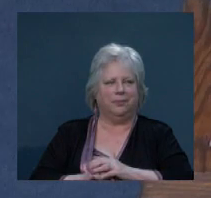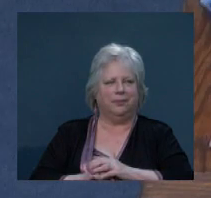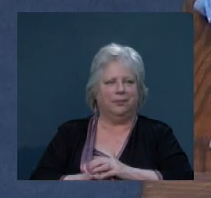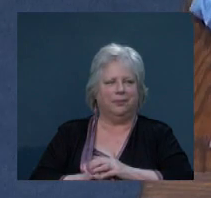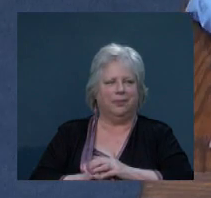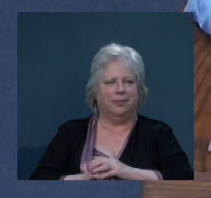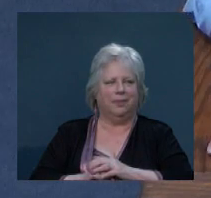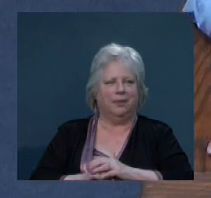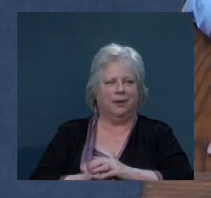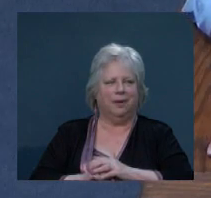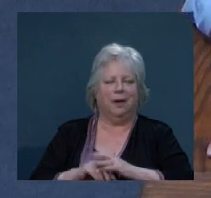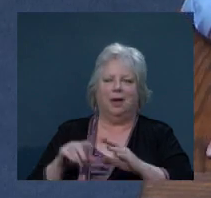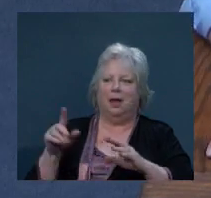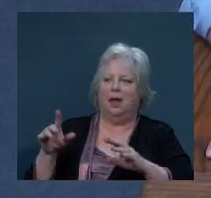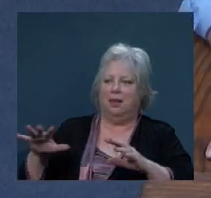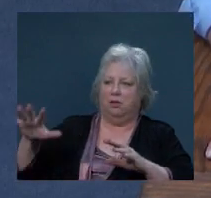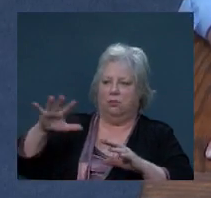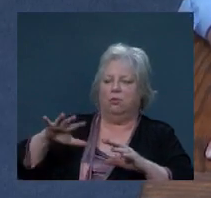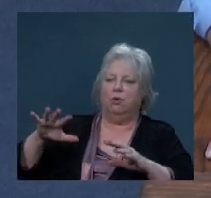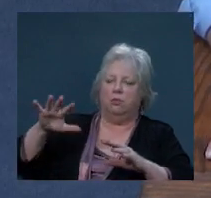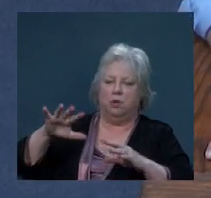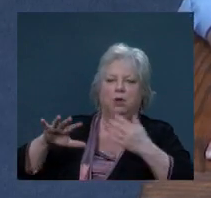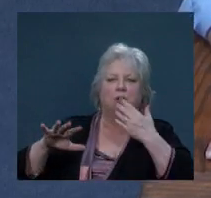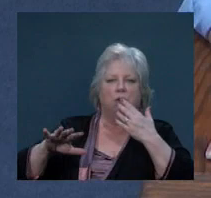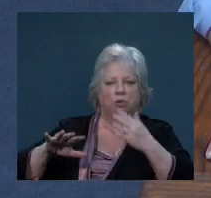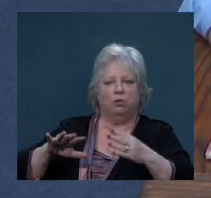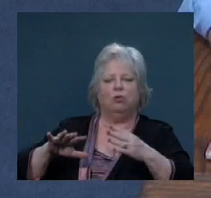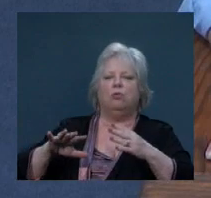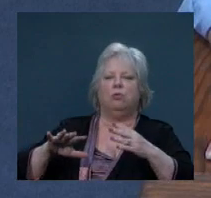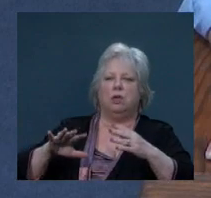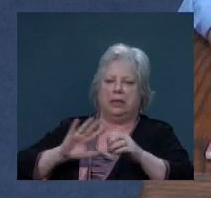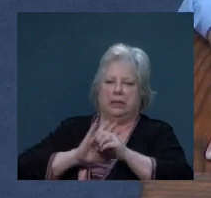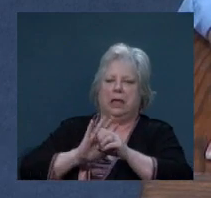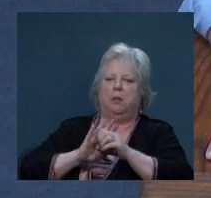good composite of what my neighbors are right here.